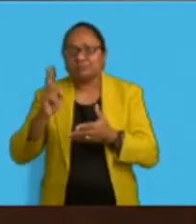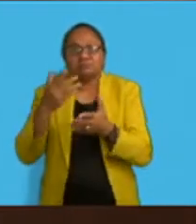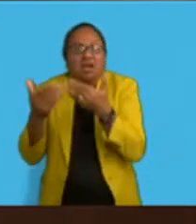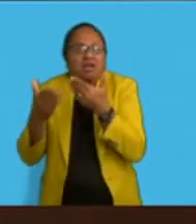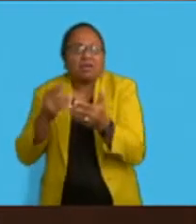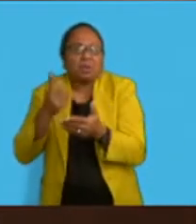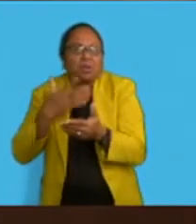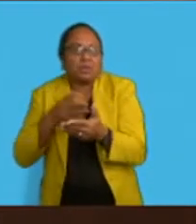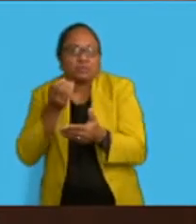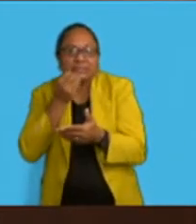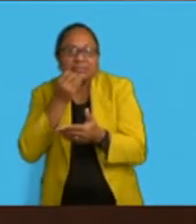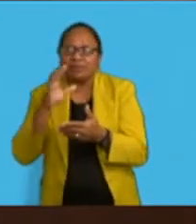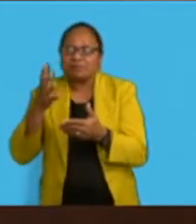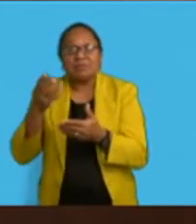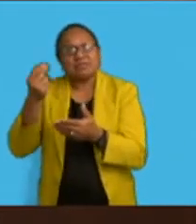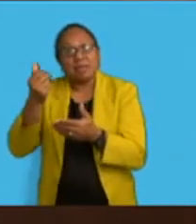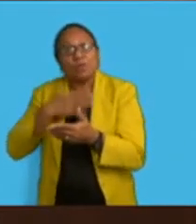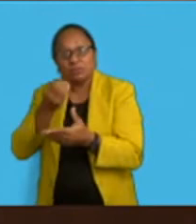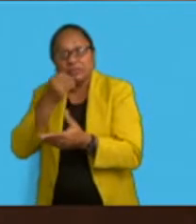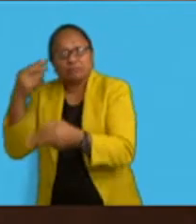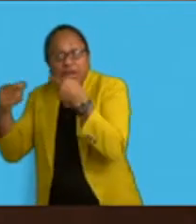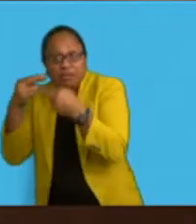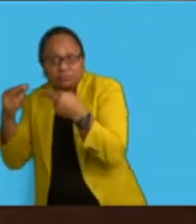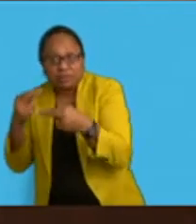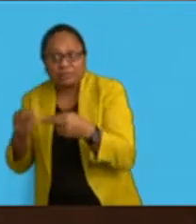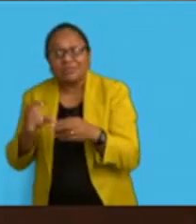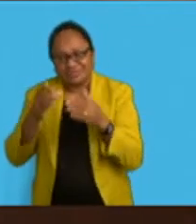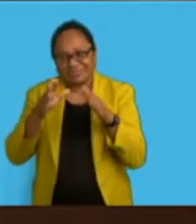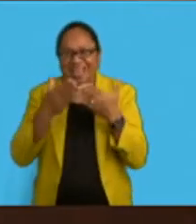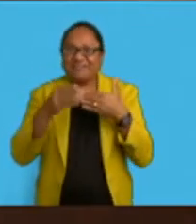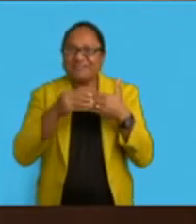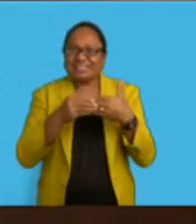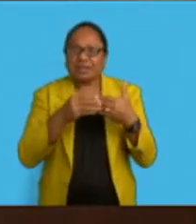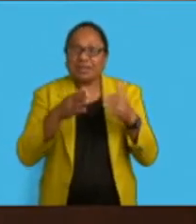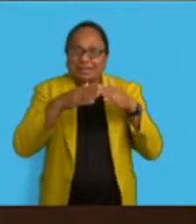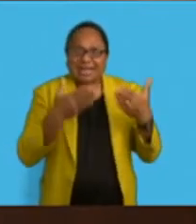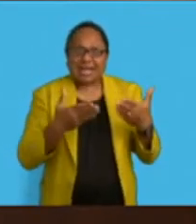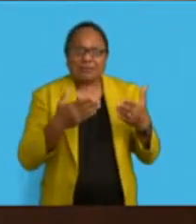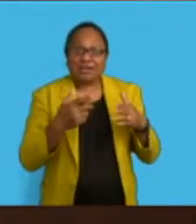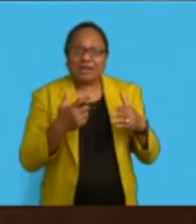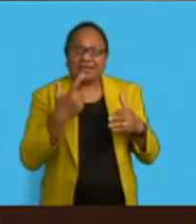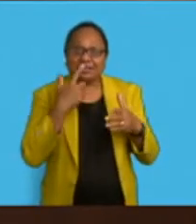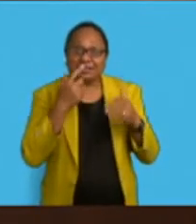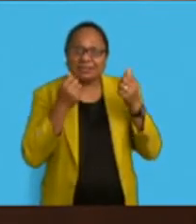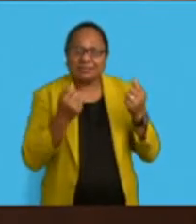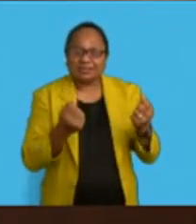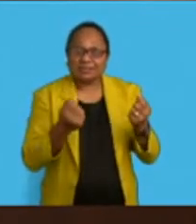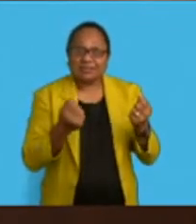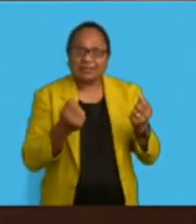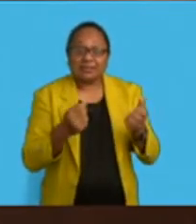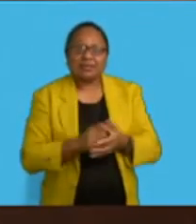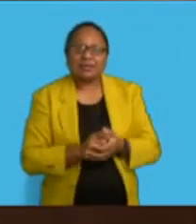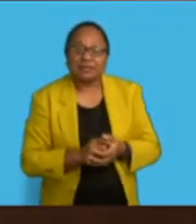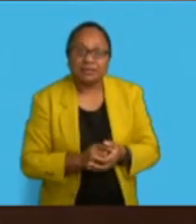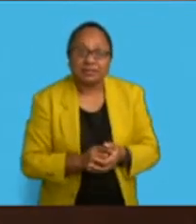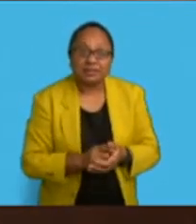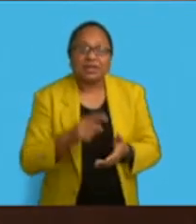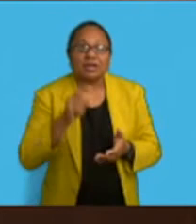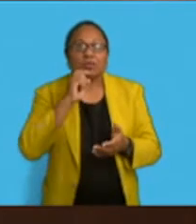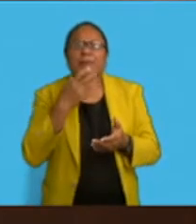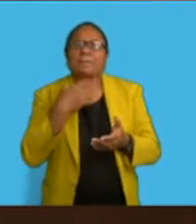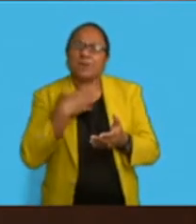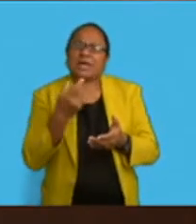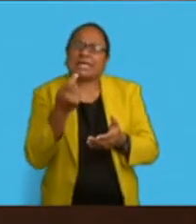eat out, or they want to buy their own meal. Madam Speaker, FERCA will now directly collect tertiary education loan debt with a simpler, more